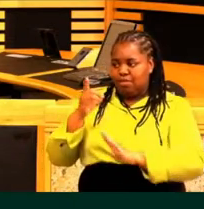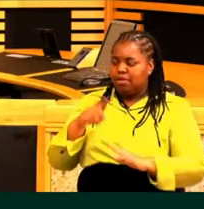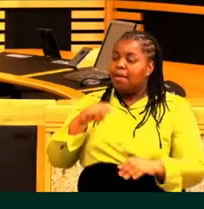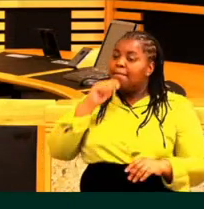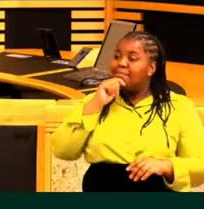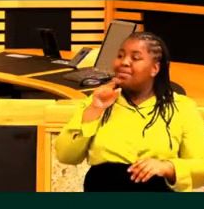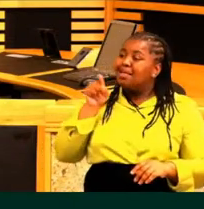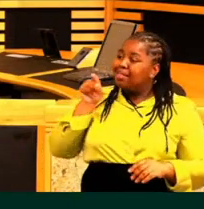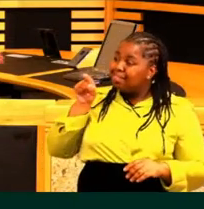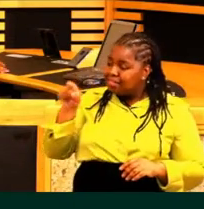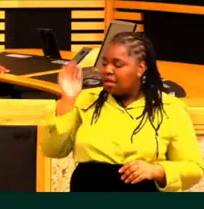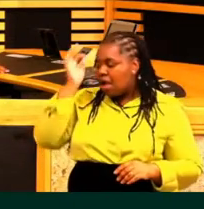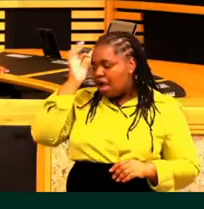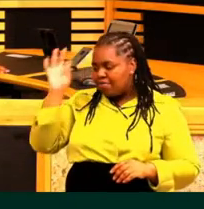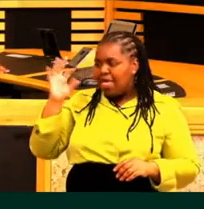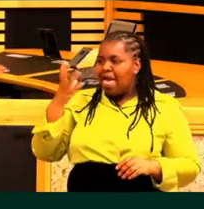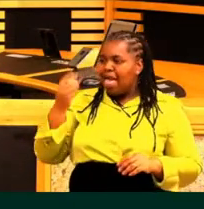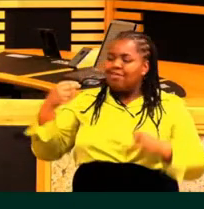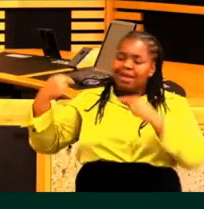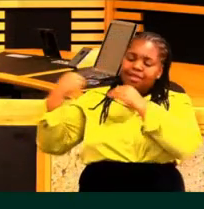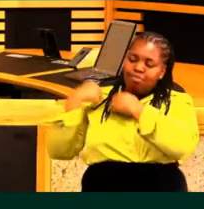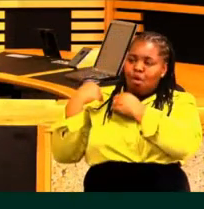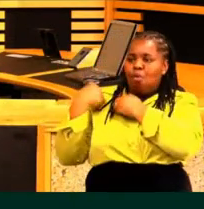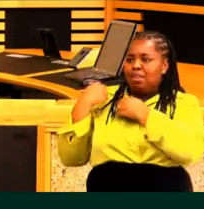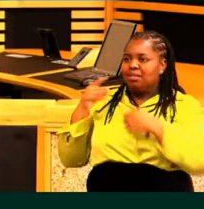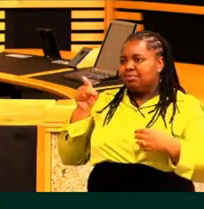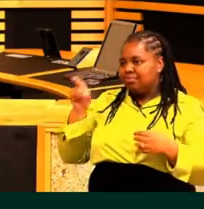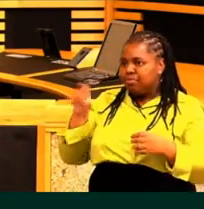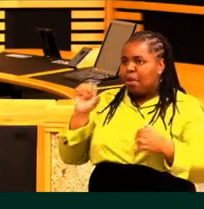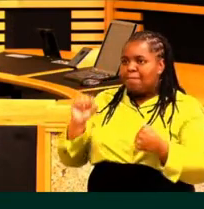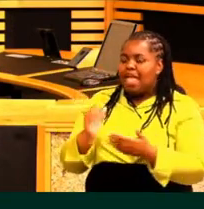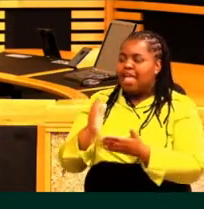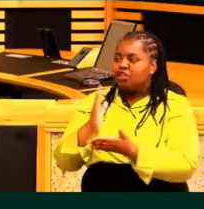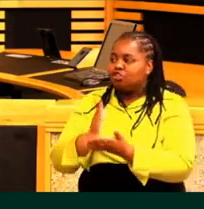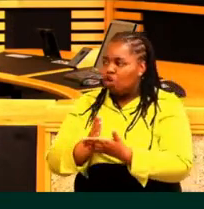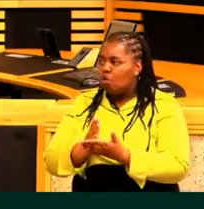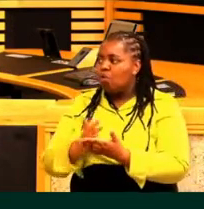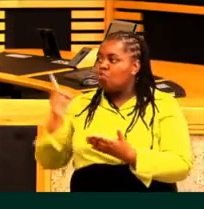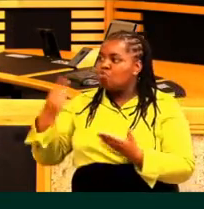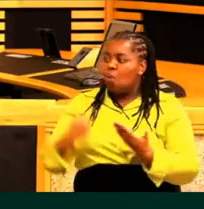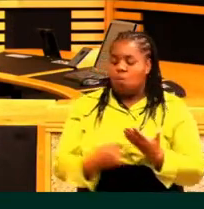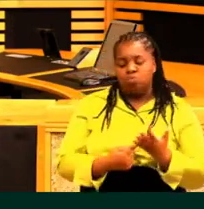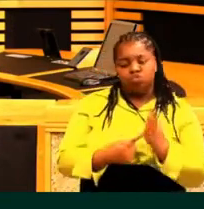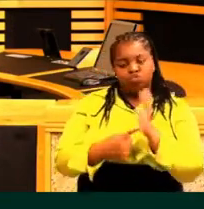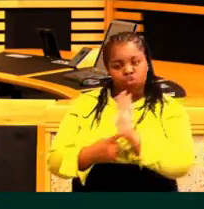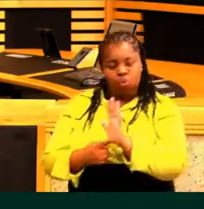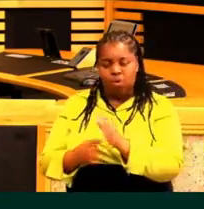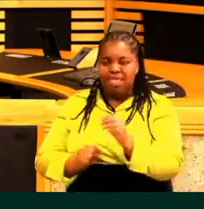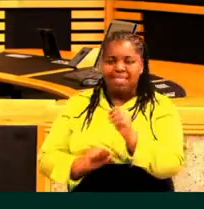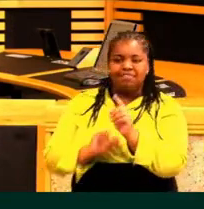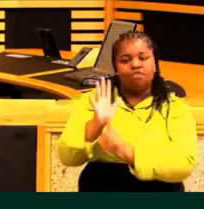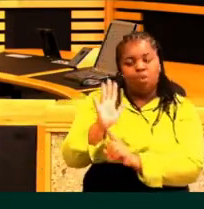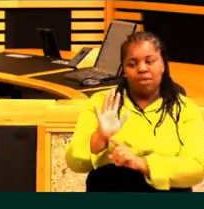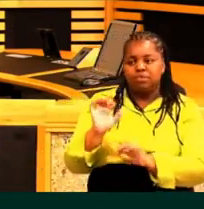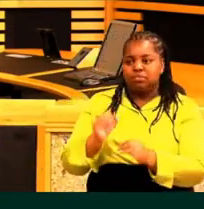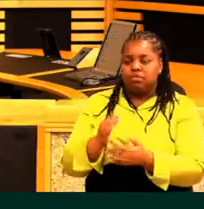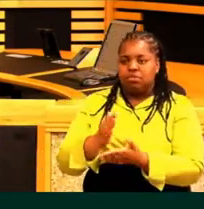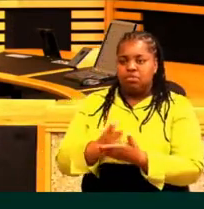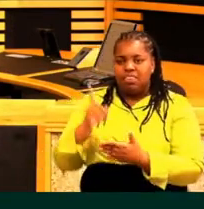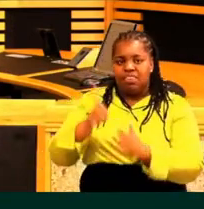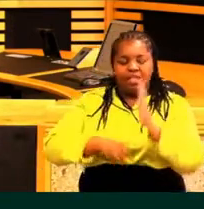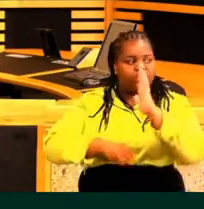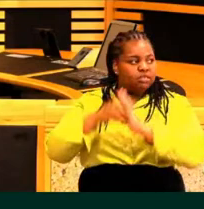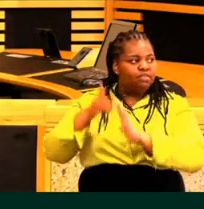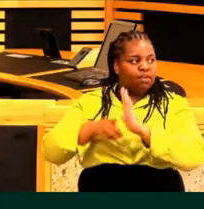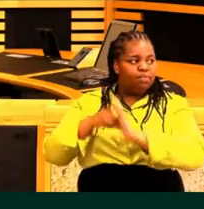the responsibility no one else the state to set the pace influence and Pace up the development